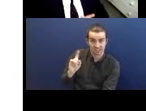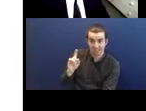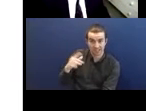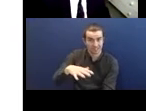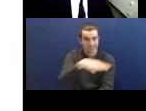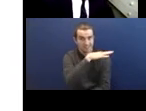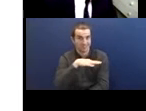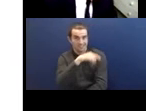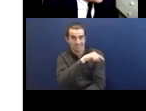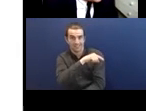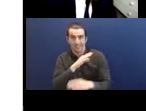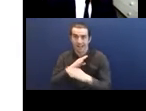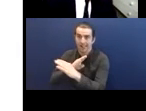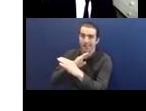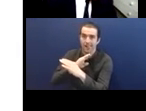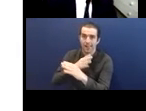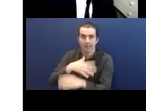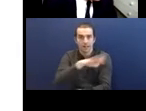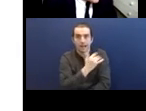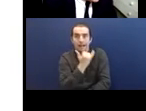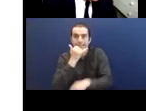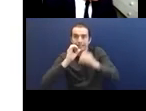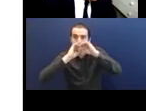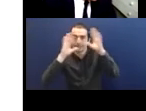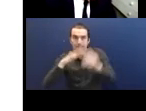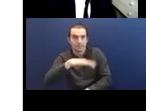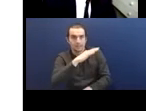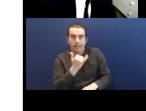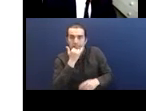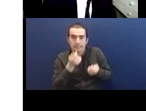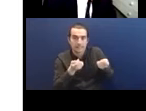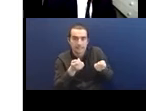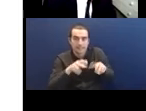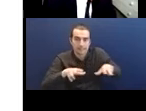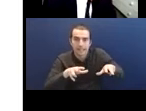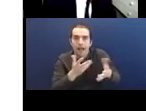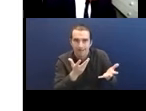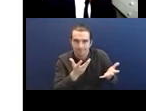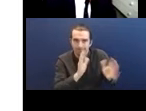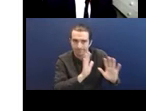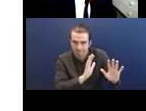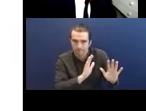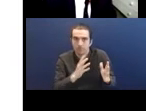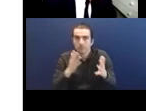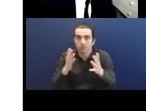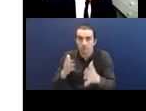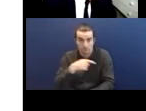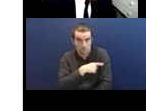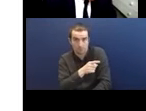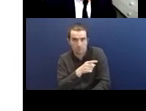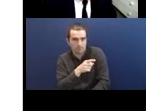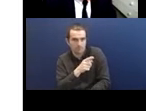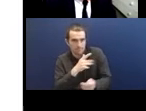of thinking into the way we structure education, if you don't go to school at all, you're